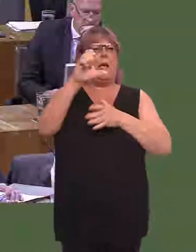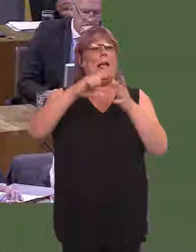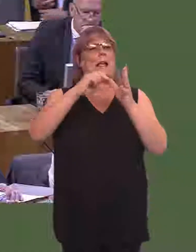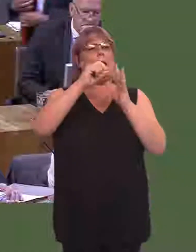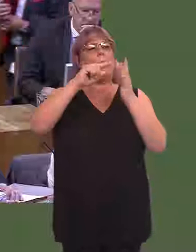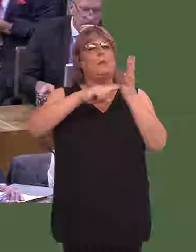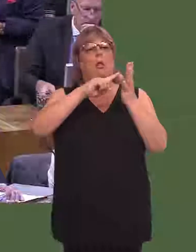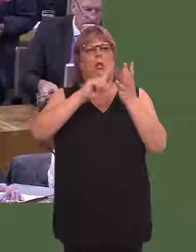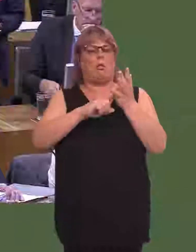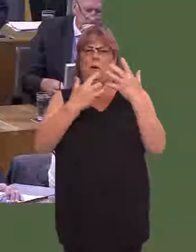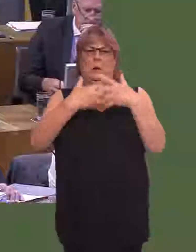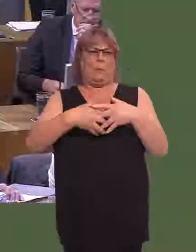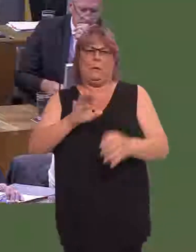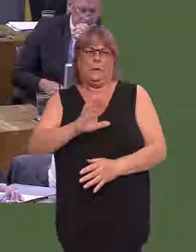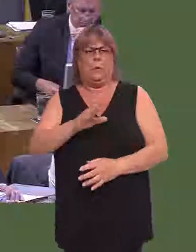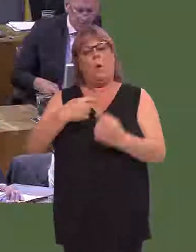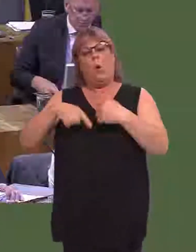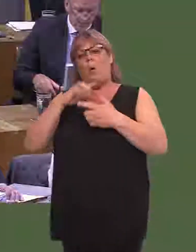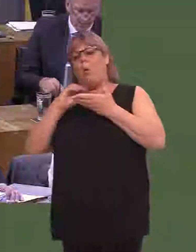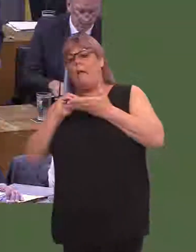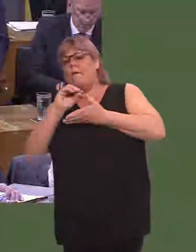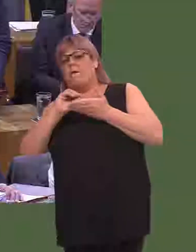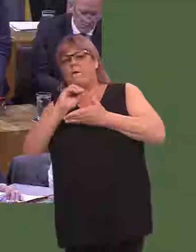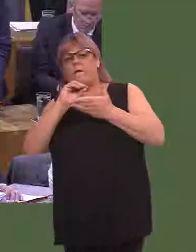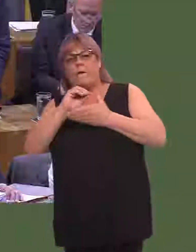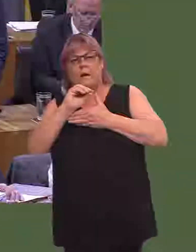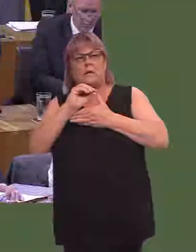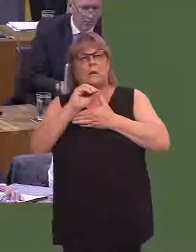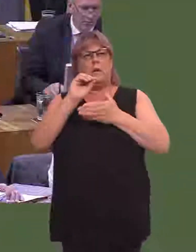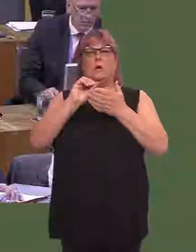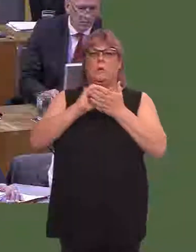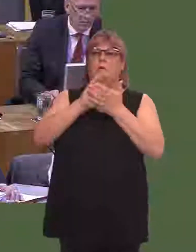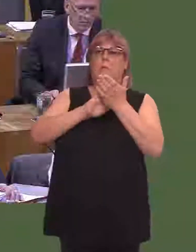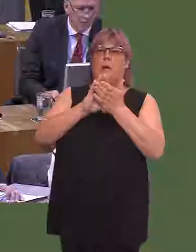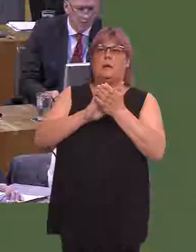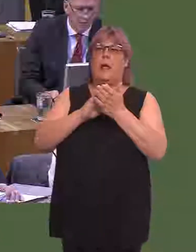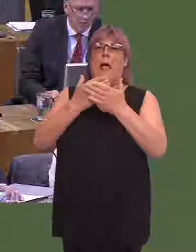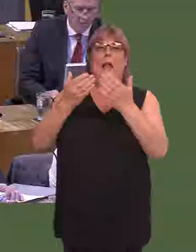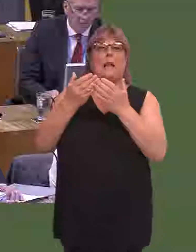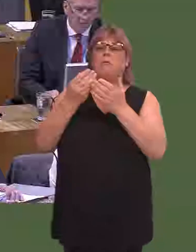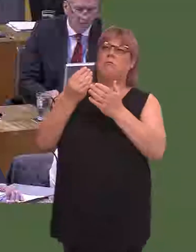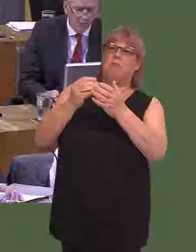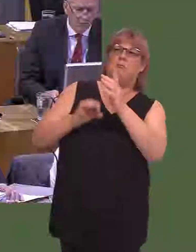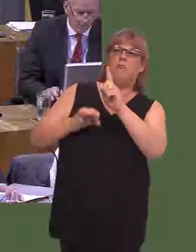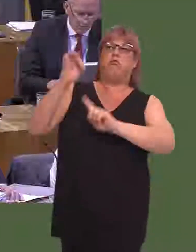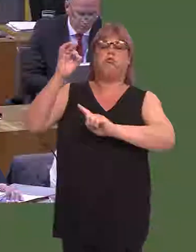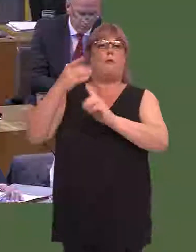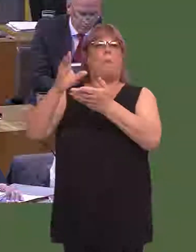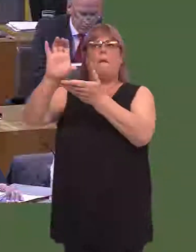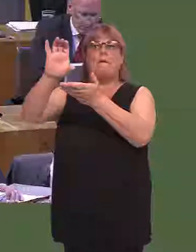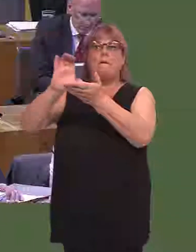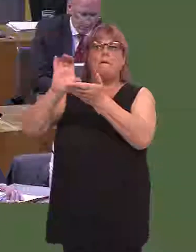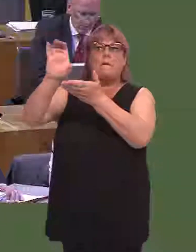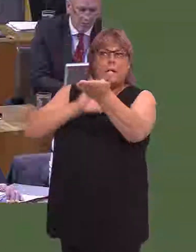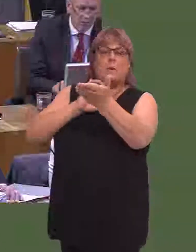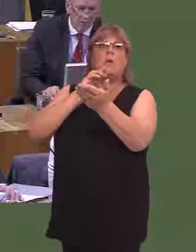equipment. We'll invest a small amount of risk capital in each scheme, ensuring that the public sector participates in any return on investment. So